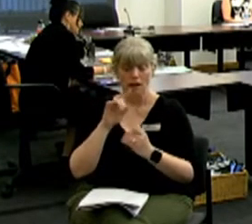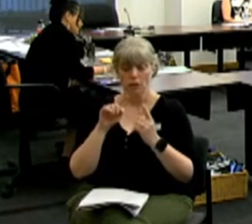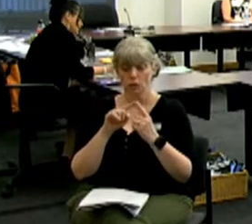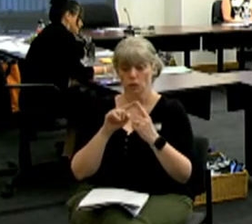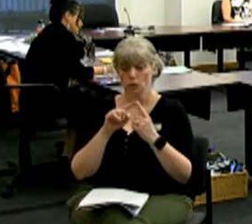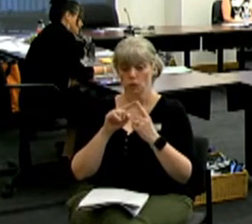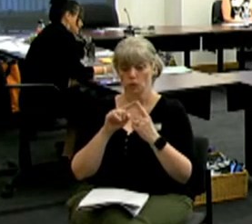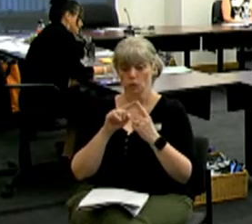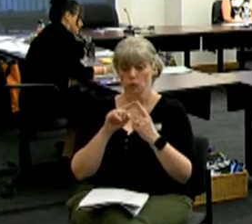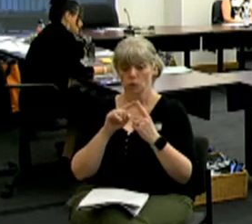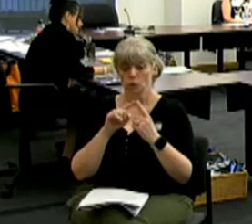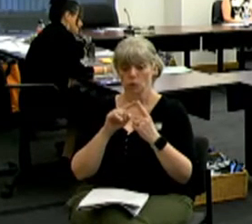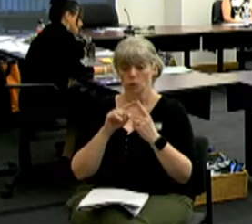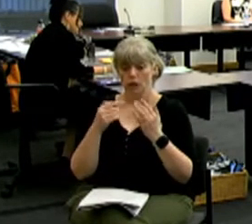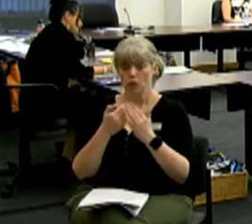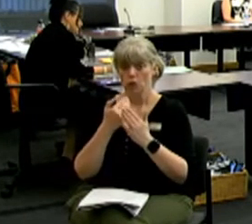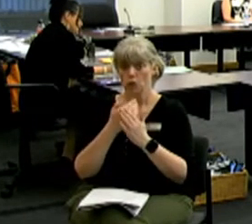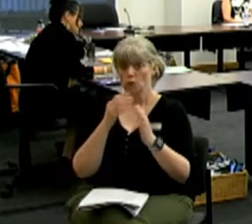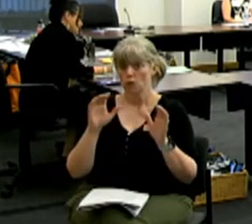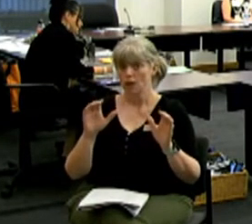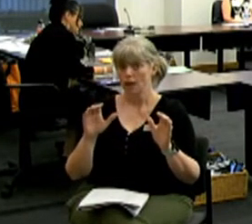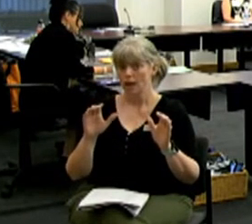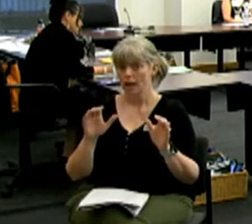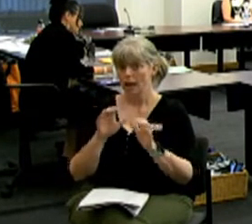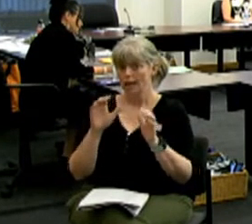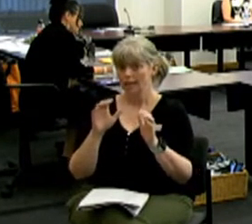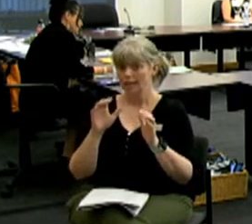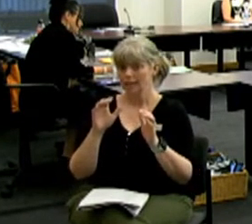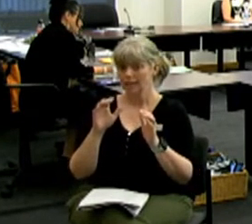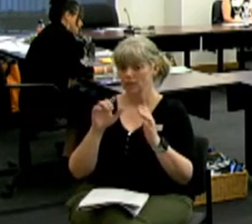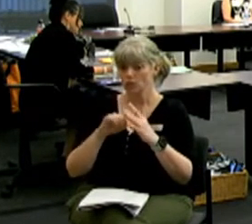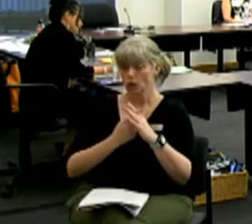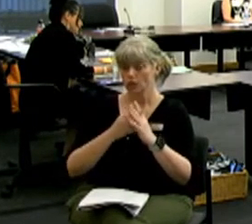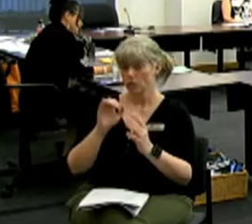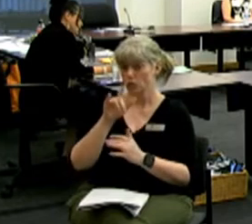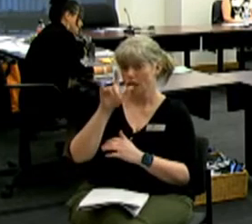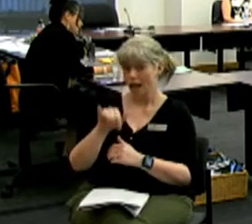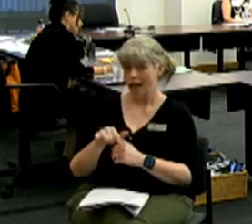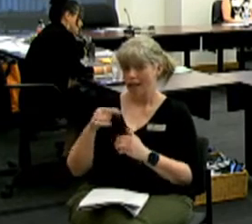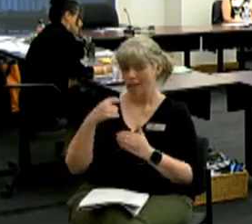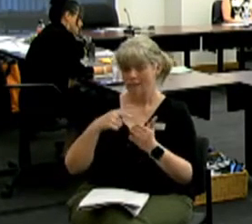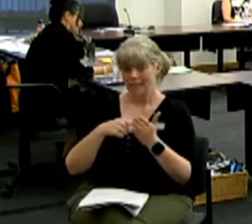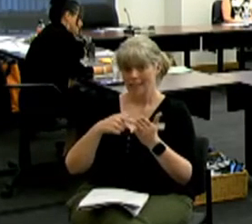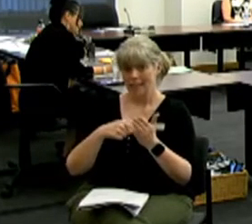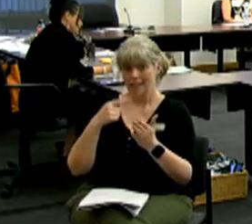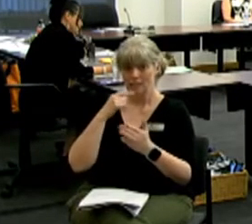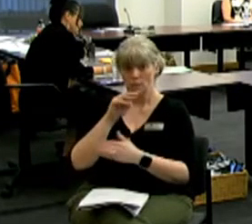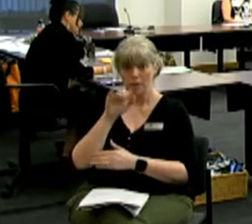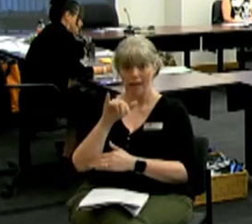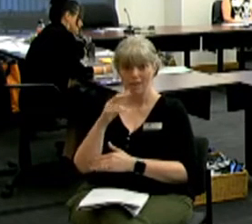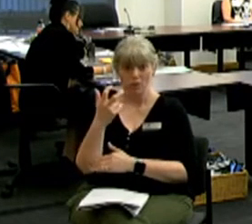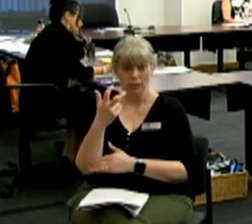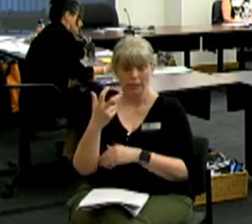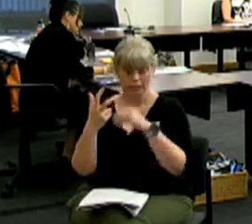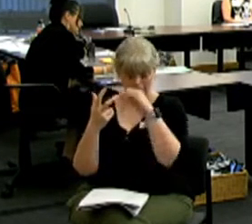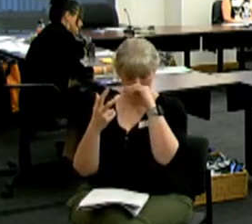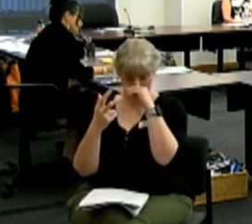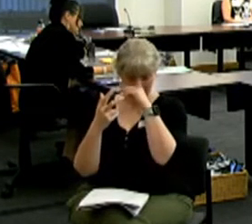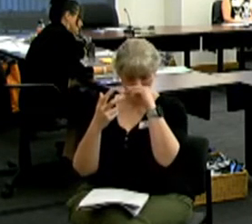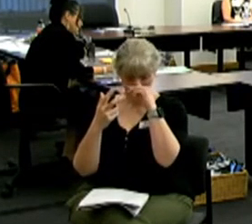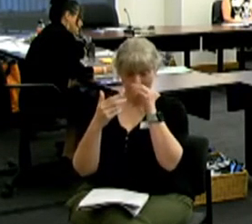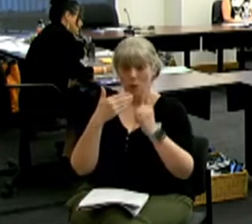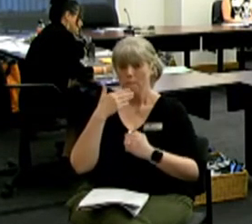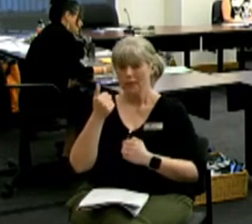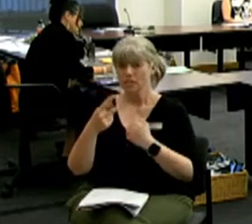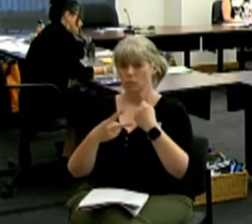to the new acting one when he comes on in July. Deadline for proposals is May 13th. Best